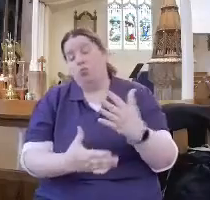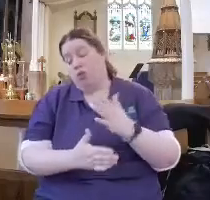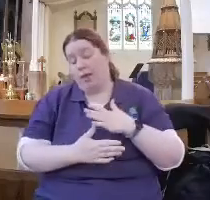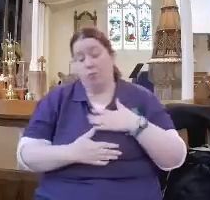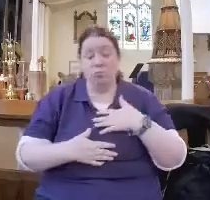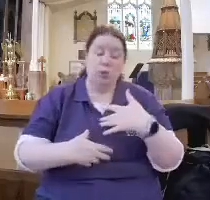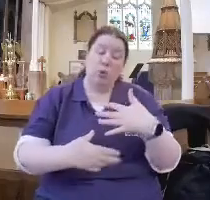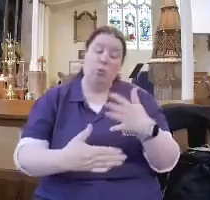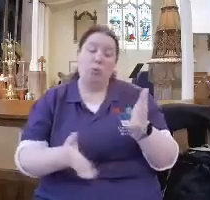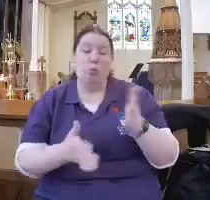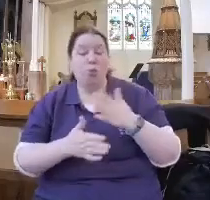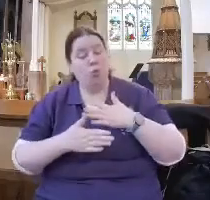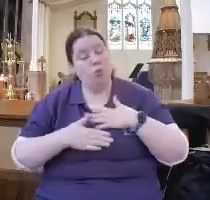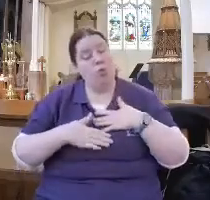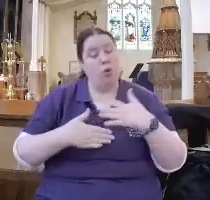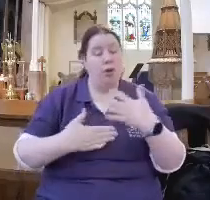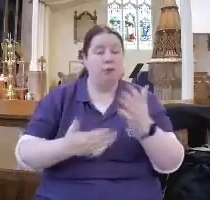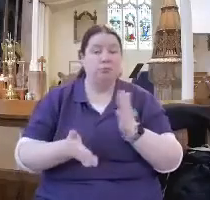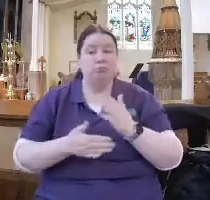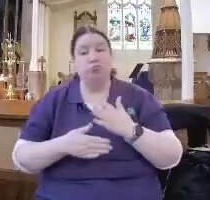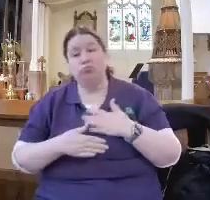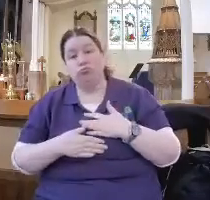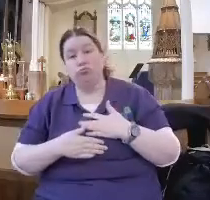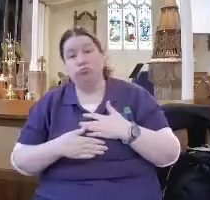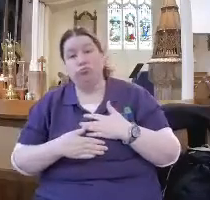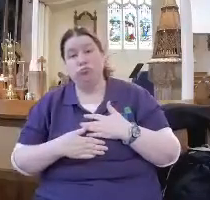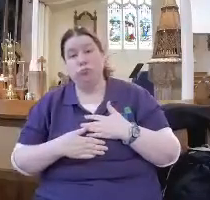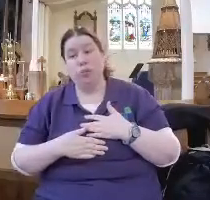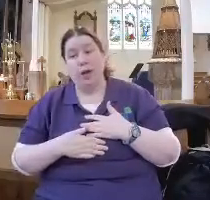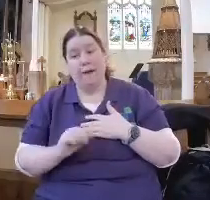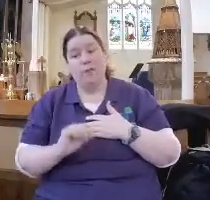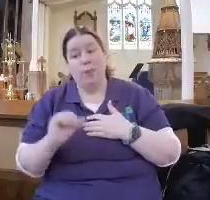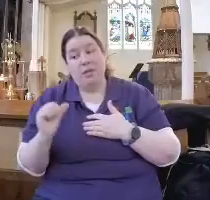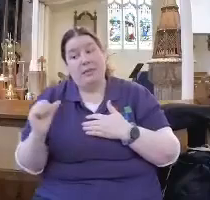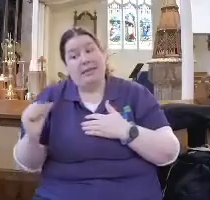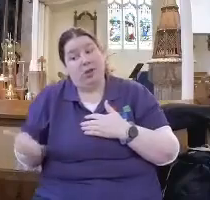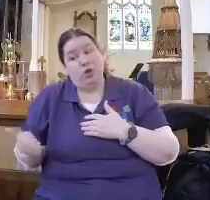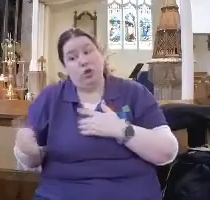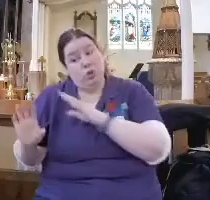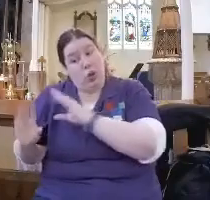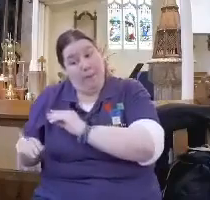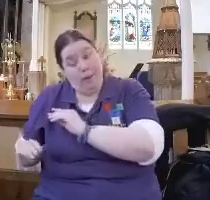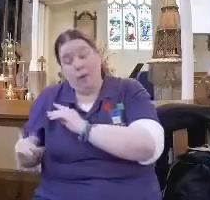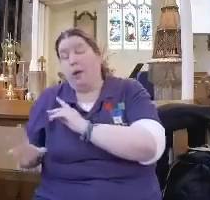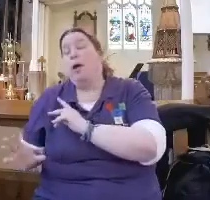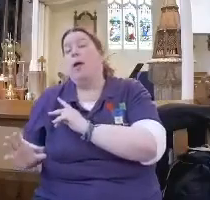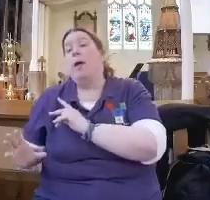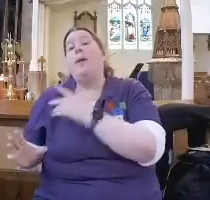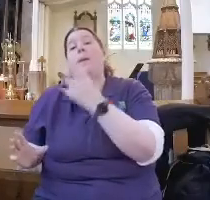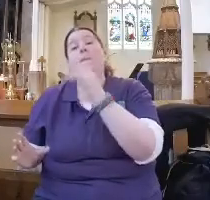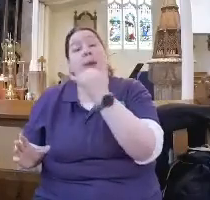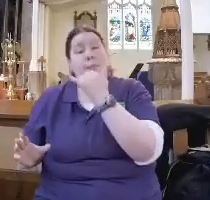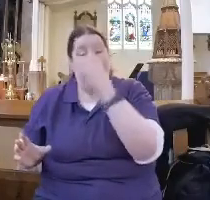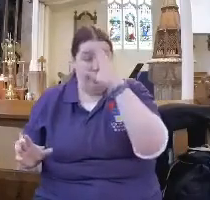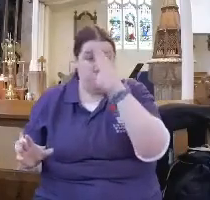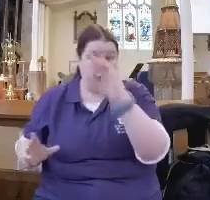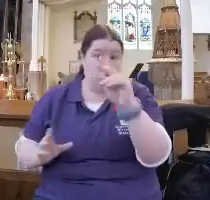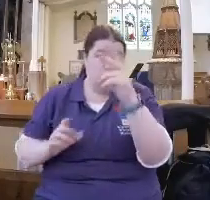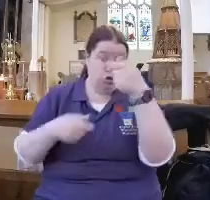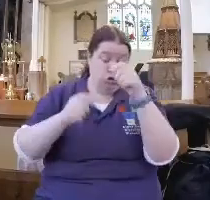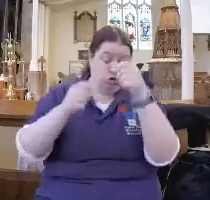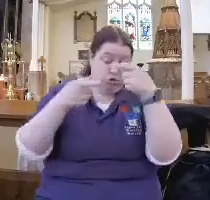out. We breathe in, we breathe out. If the person next to you has stopped doing that particular one, I would draw it to the attention of a church warden,